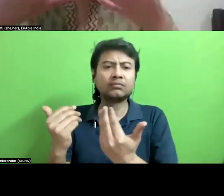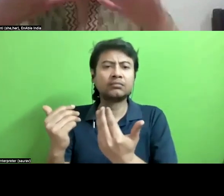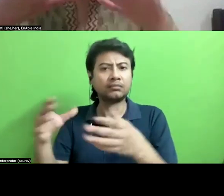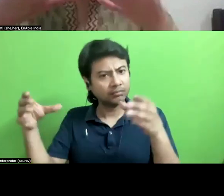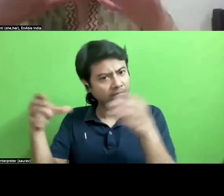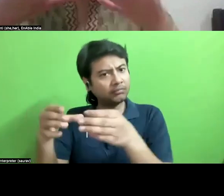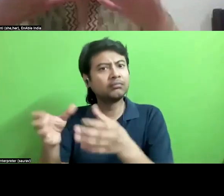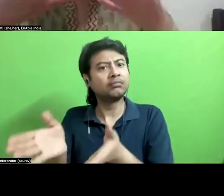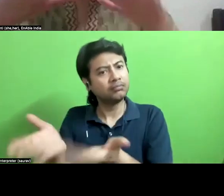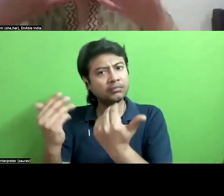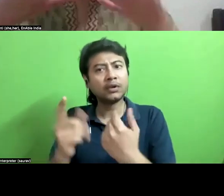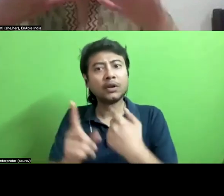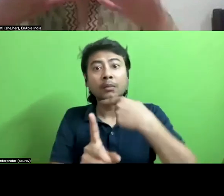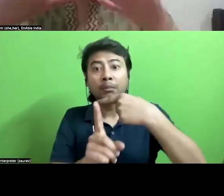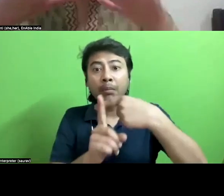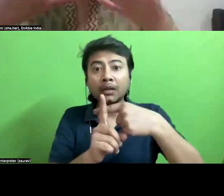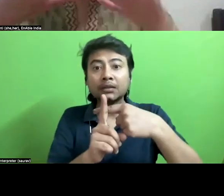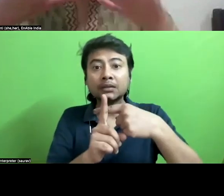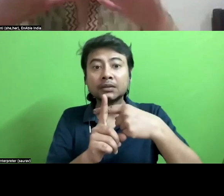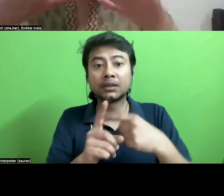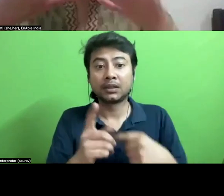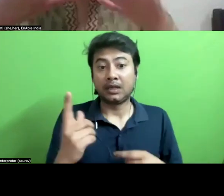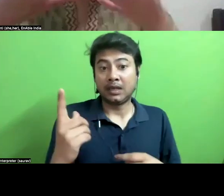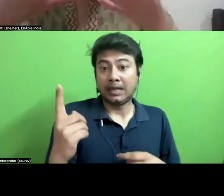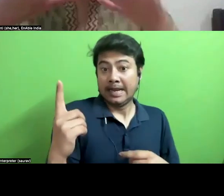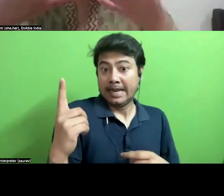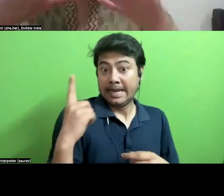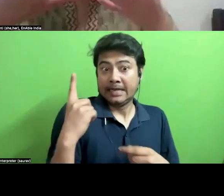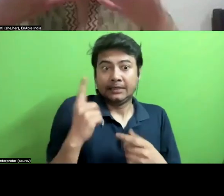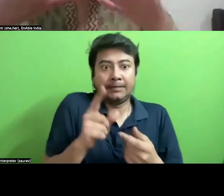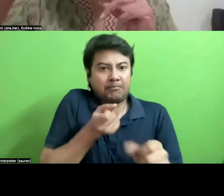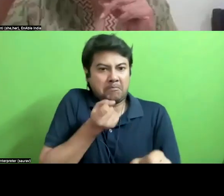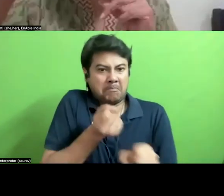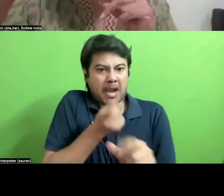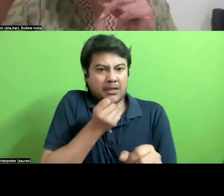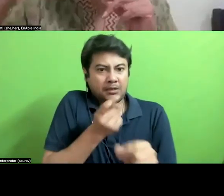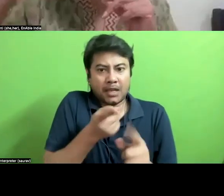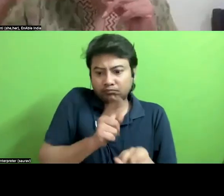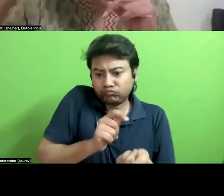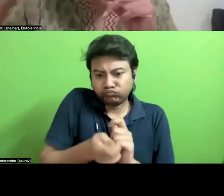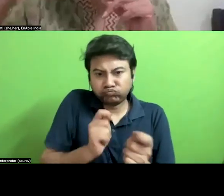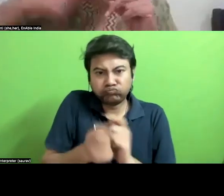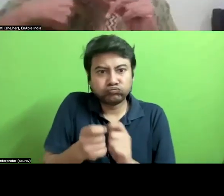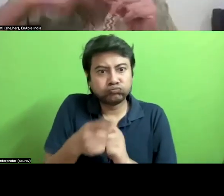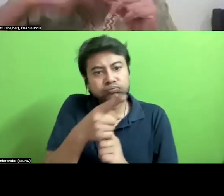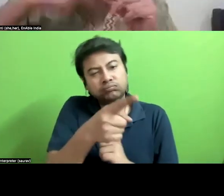adaptive leadership. And you, me, we all, I'm saying now, even within your